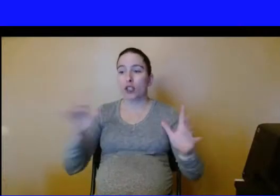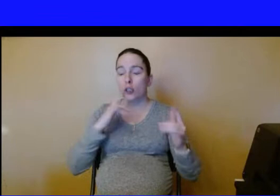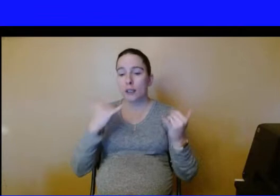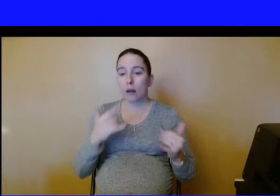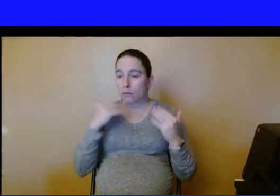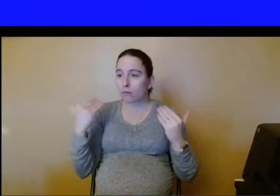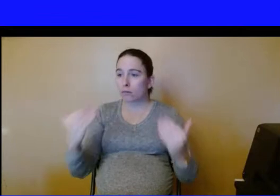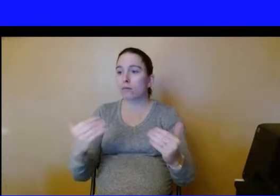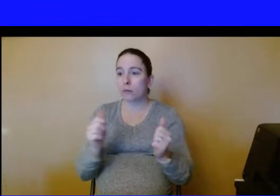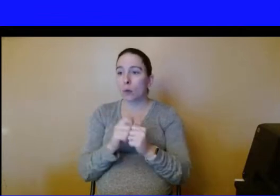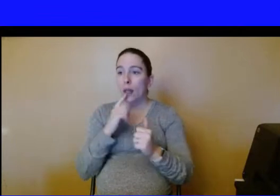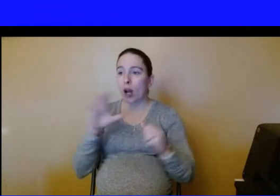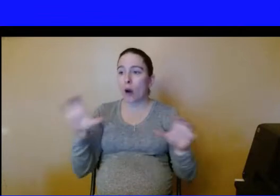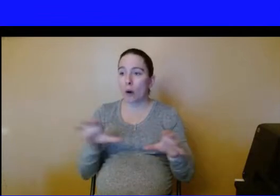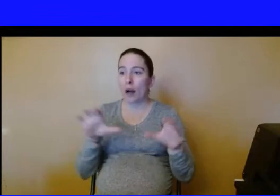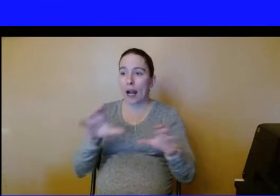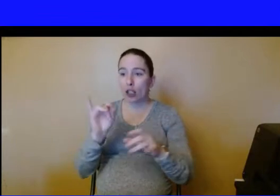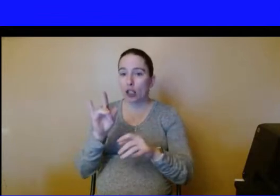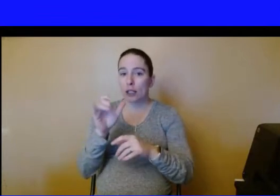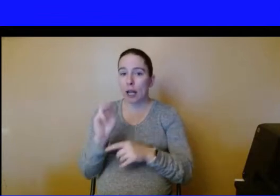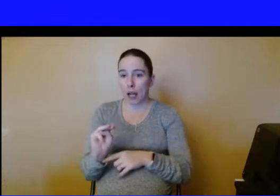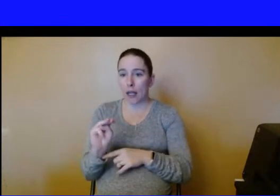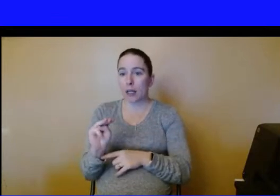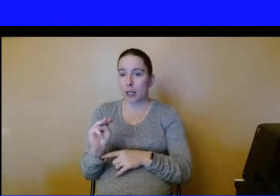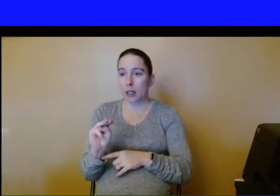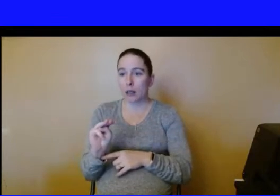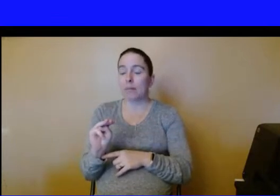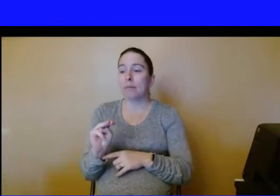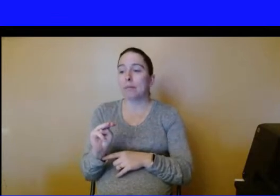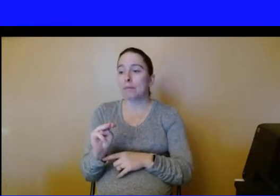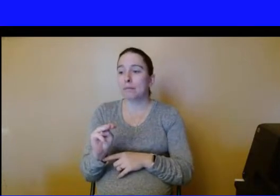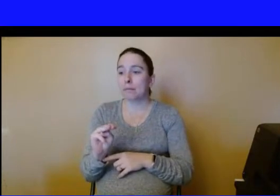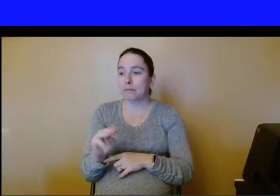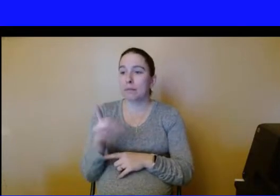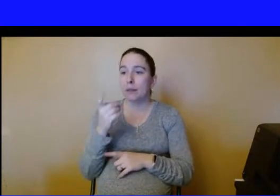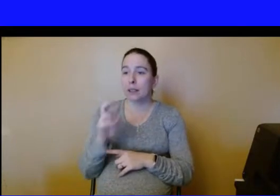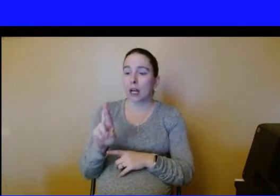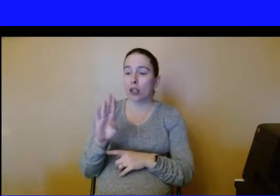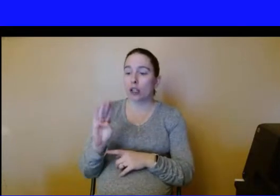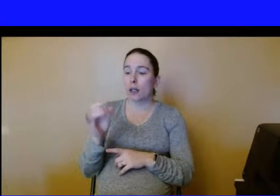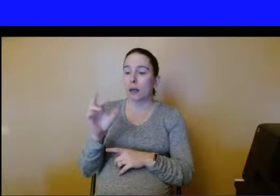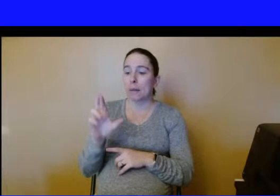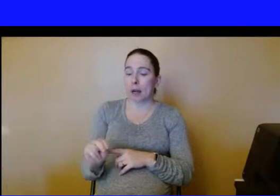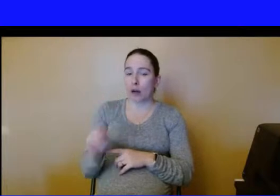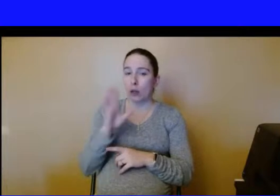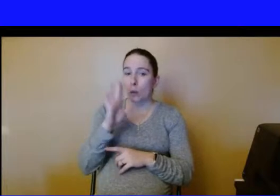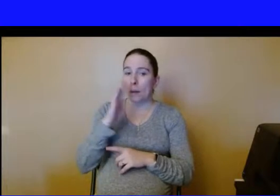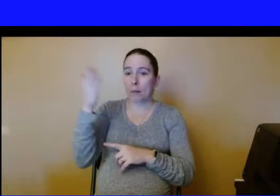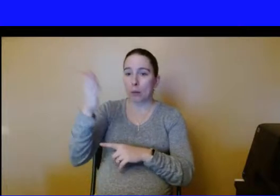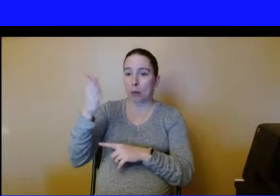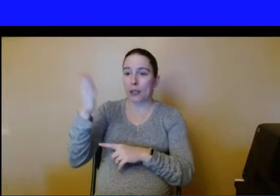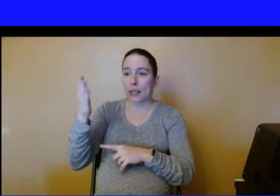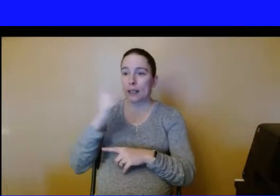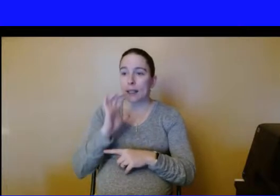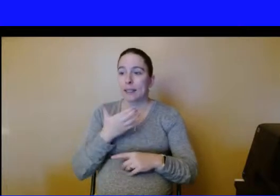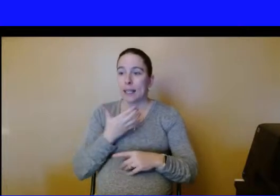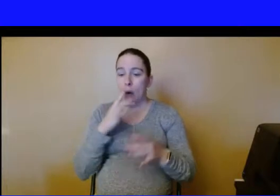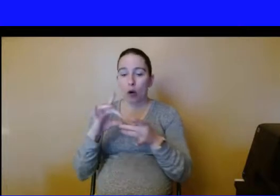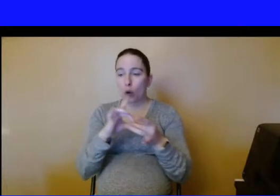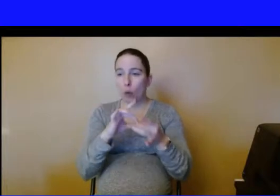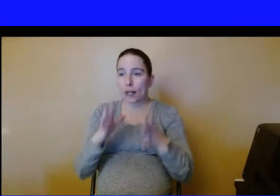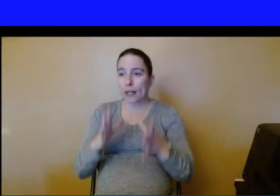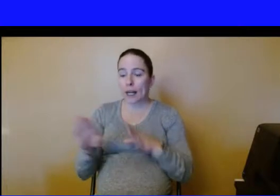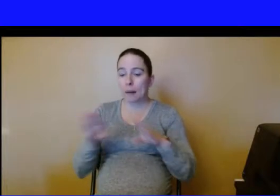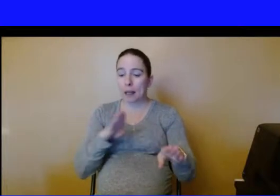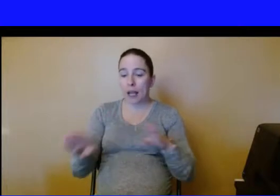I'm requesting authorizing the New York City Health and Hospitals Corporation, or the system, to enter into a best interest